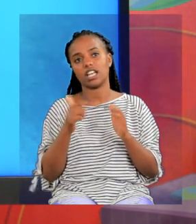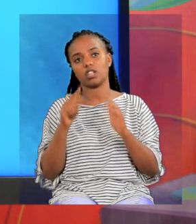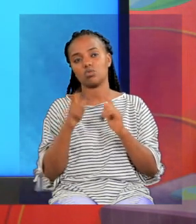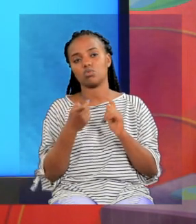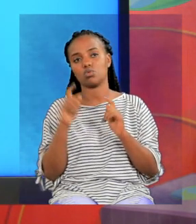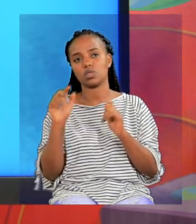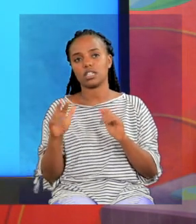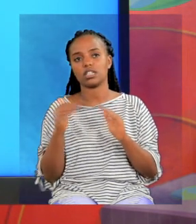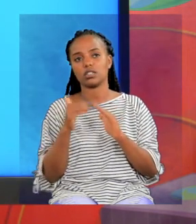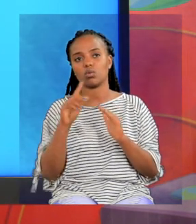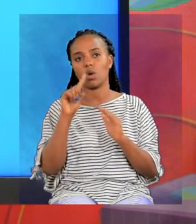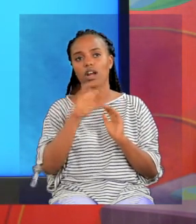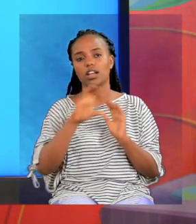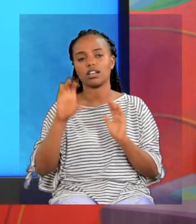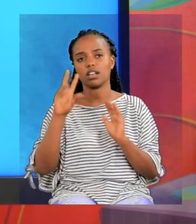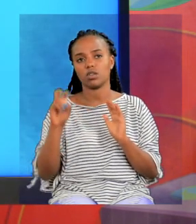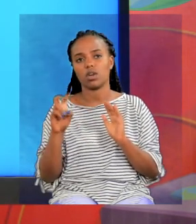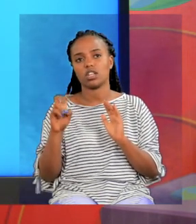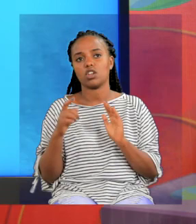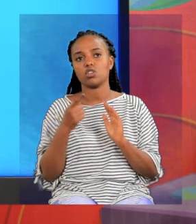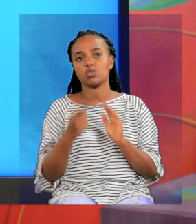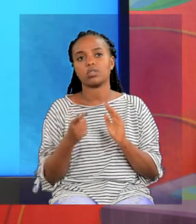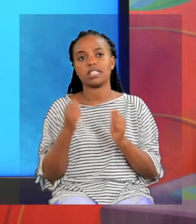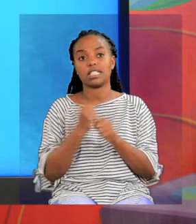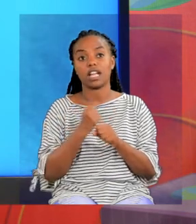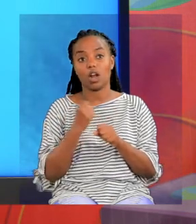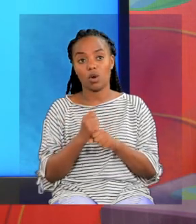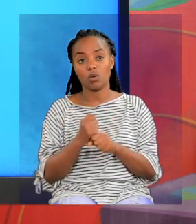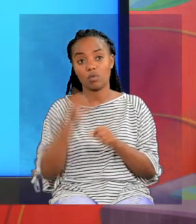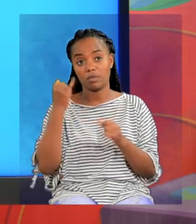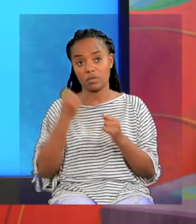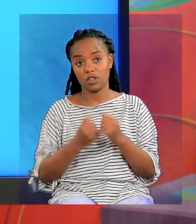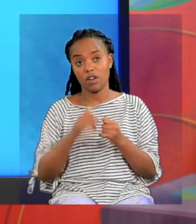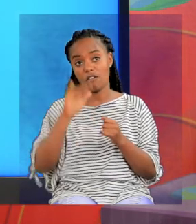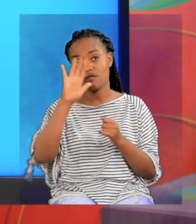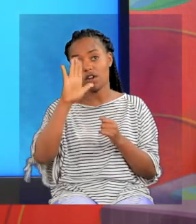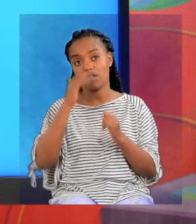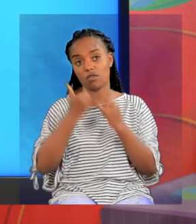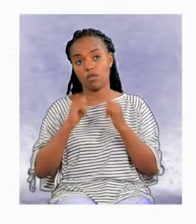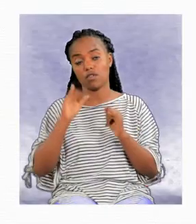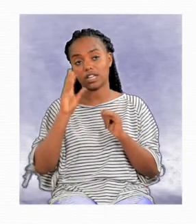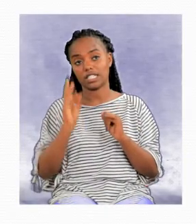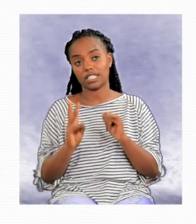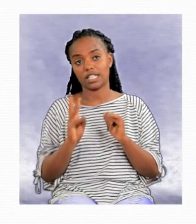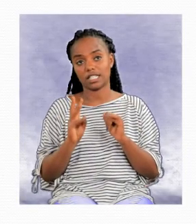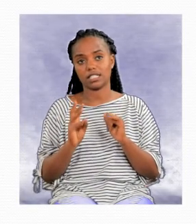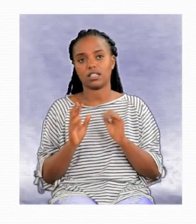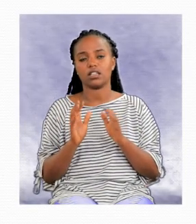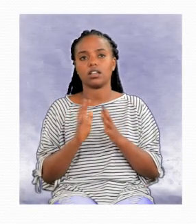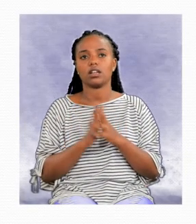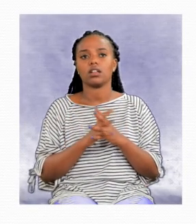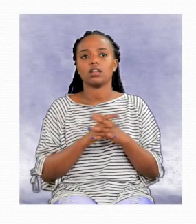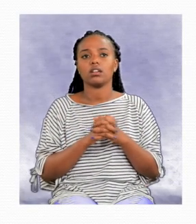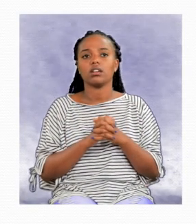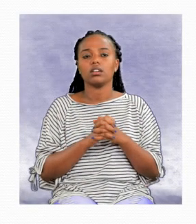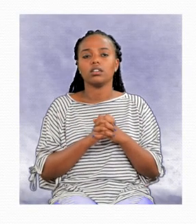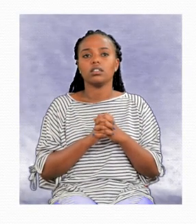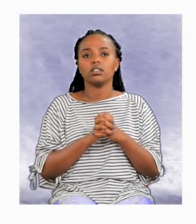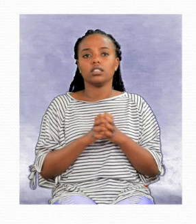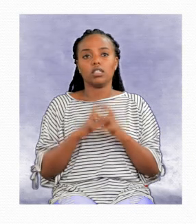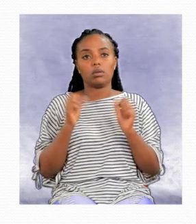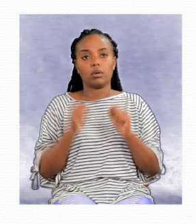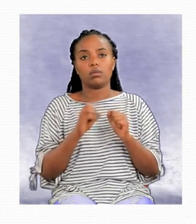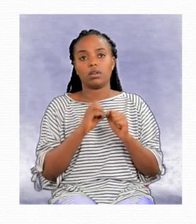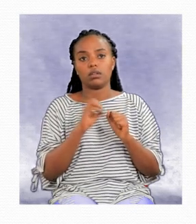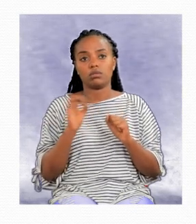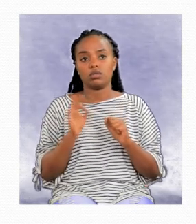this, 120. When you simplify this, you'll have 5 over 6, this one. Therefore, the probability